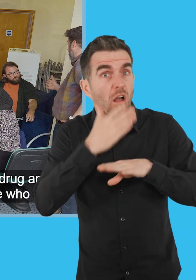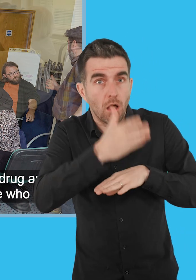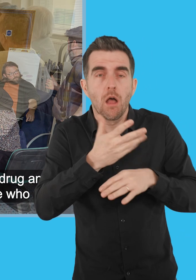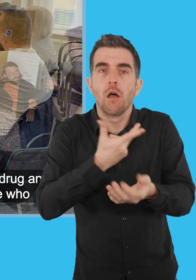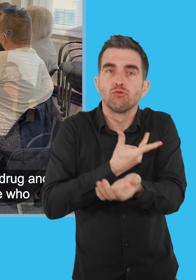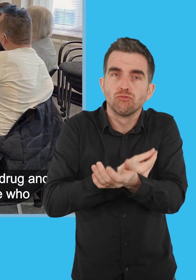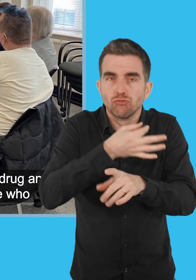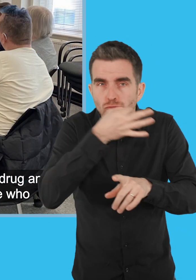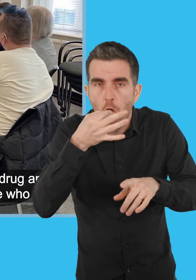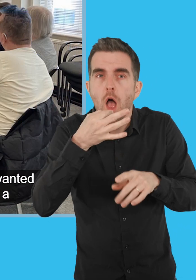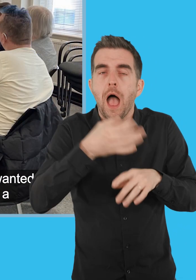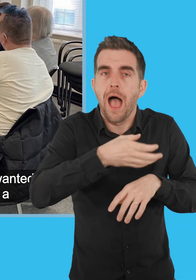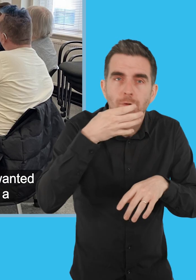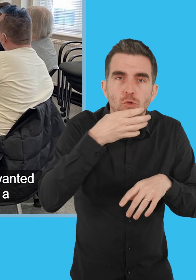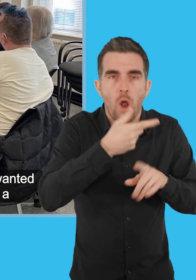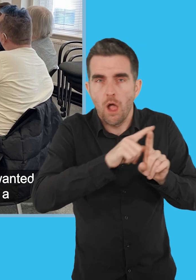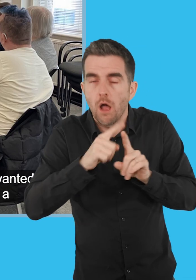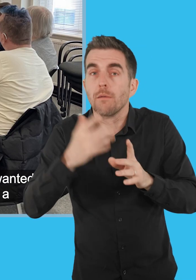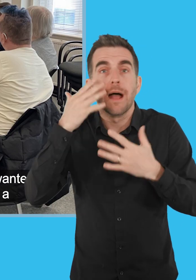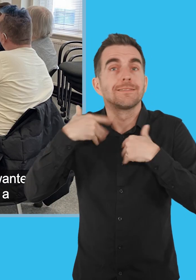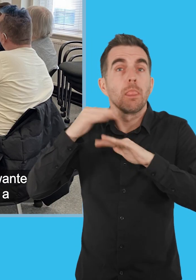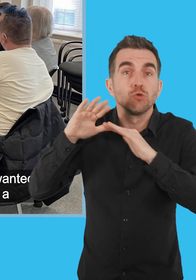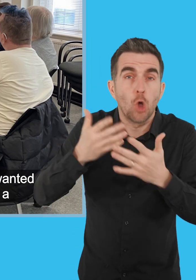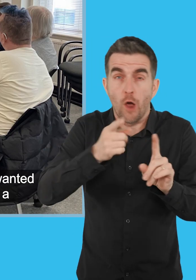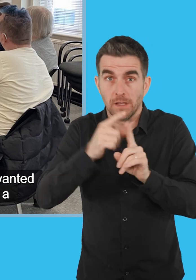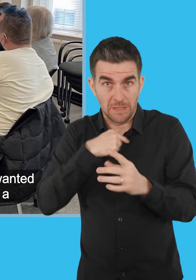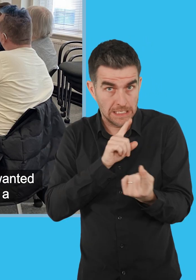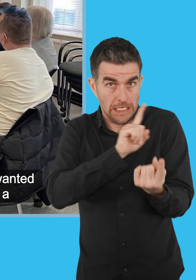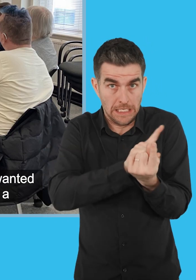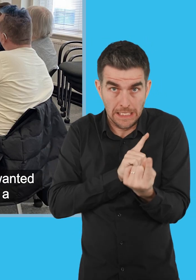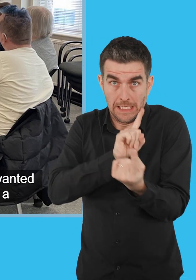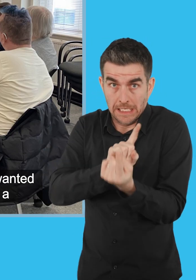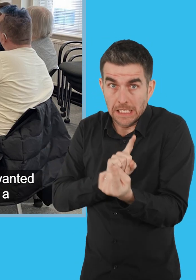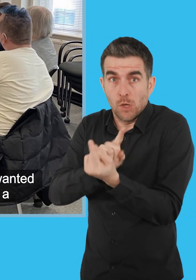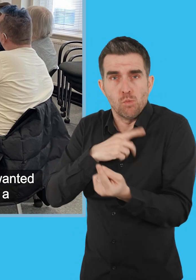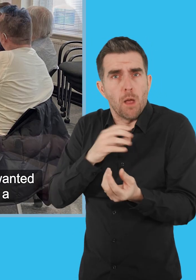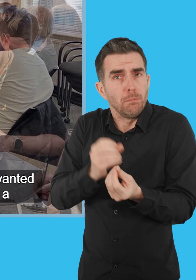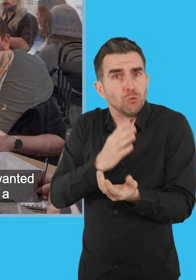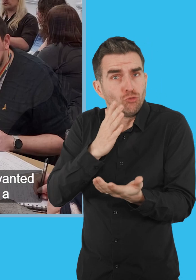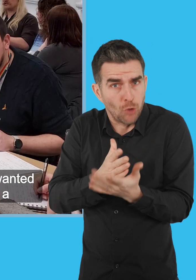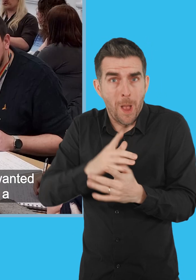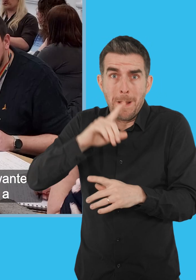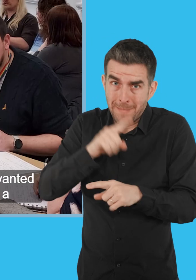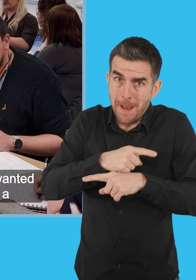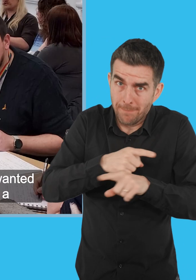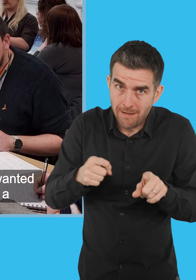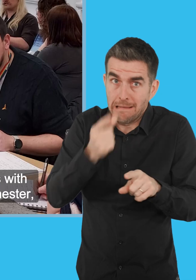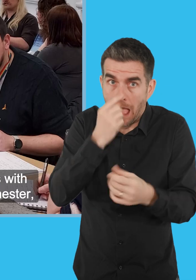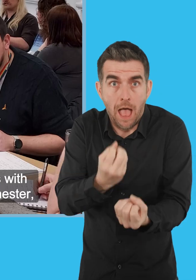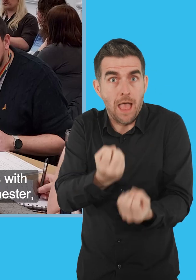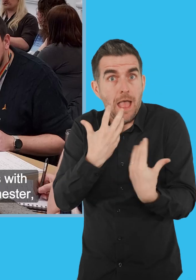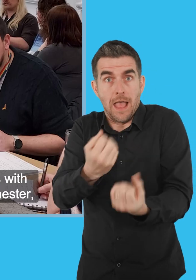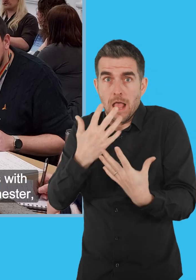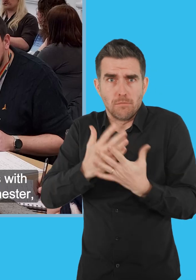various spaces and people who were using mental health services. We really wanted to make sure that people could give us their views in a